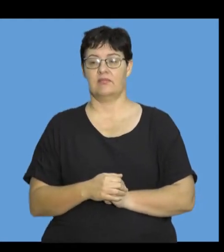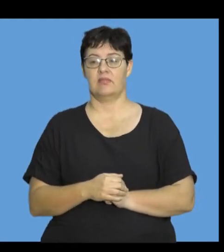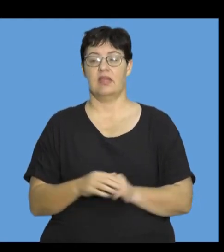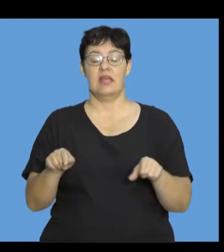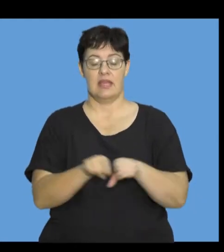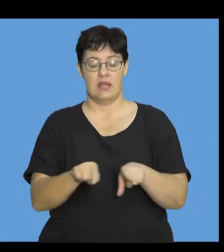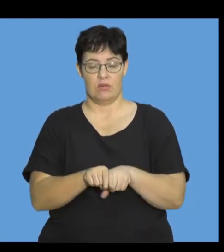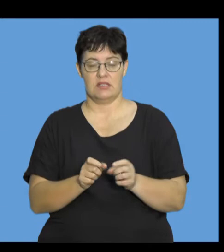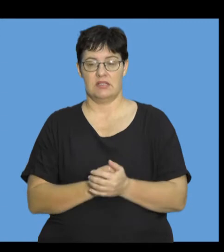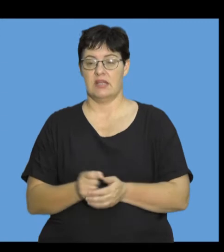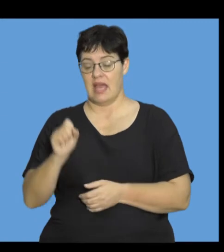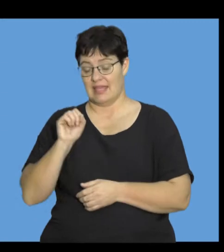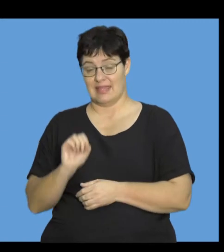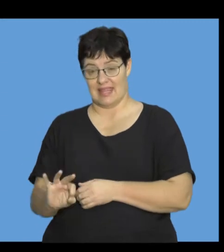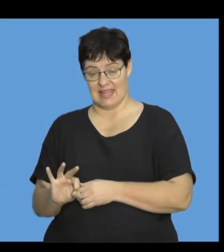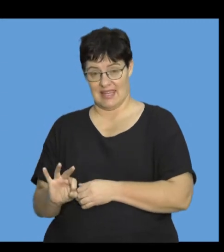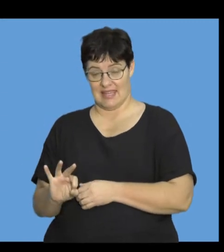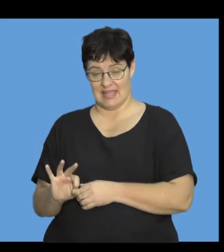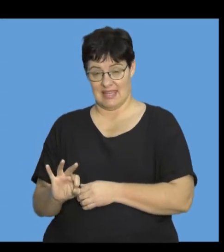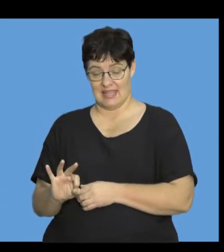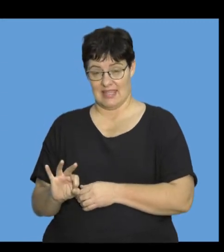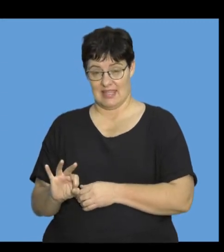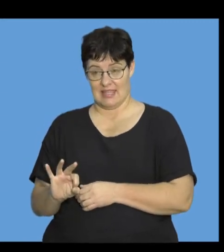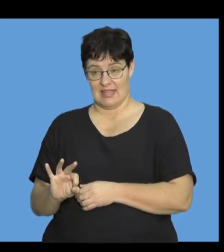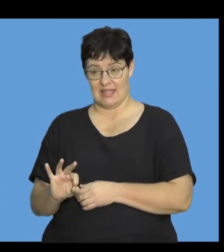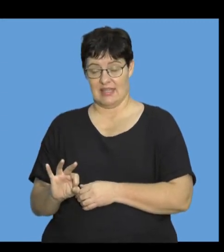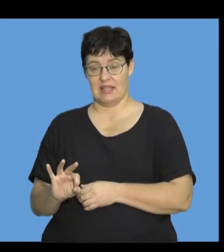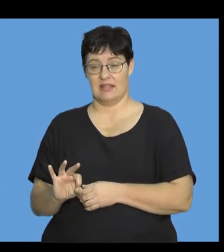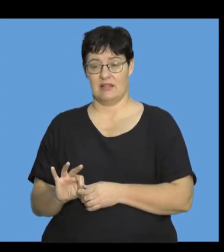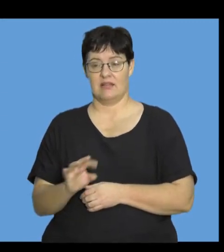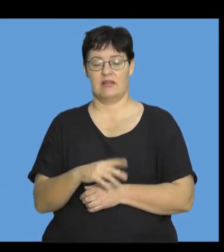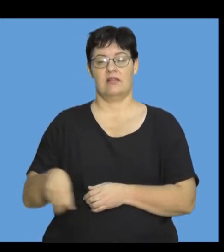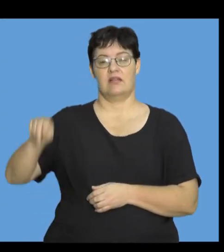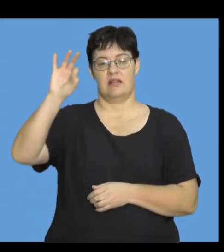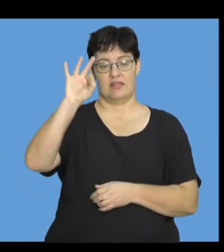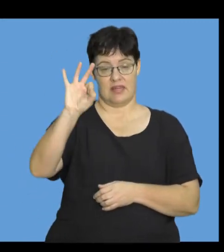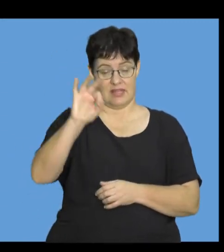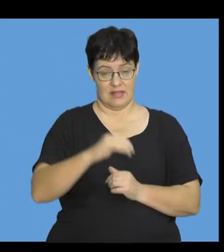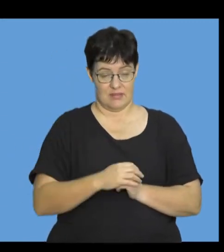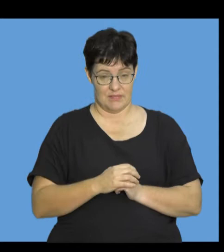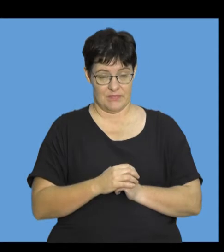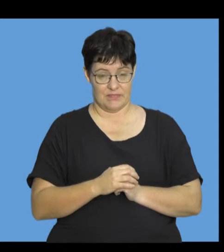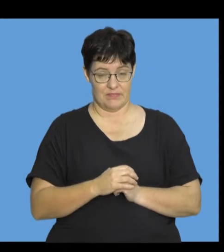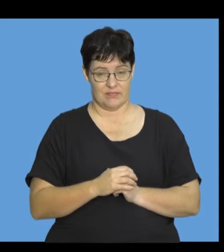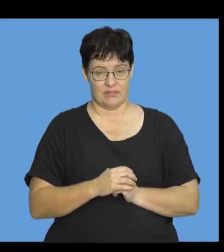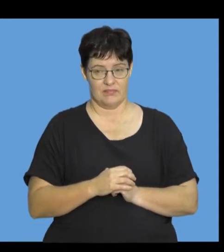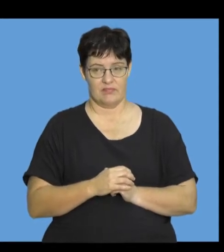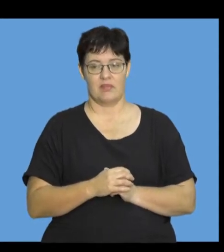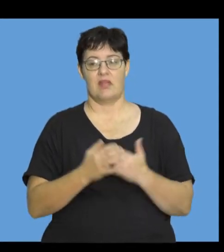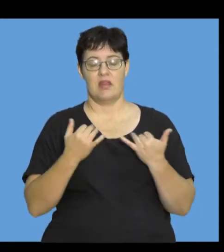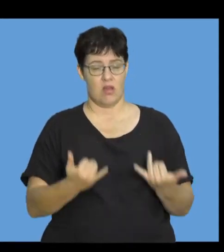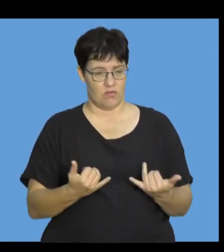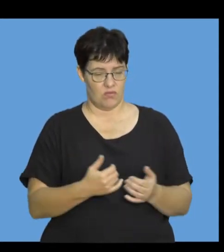it. Equals to, remember 27 is the same as 3 to the exponent of 3, right? And